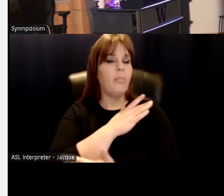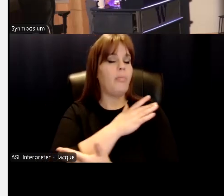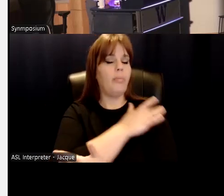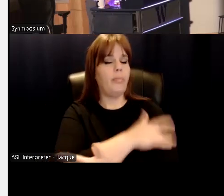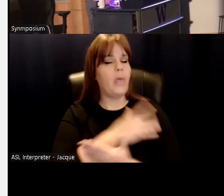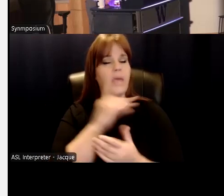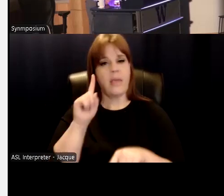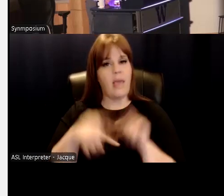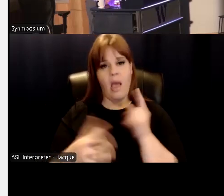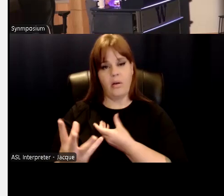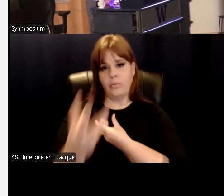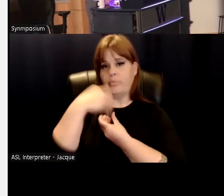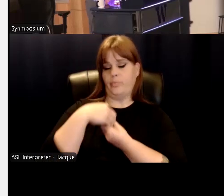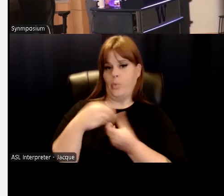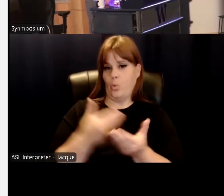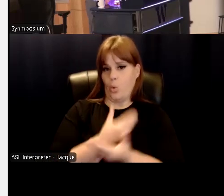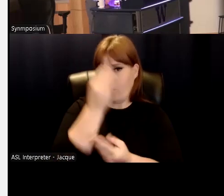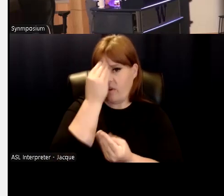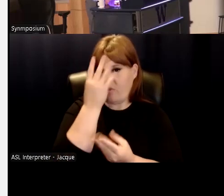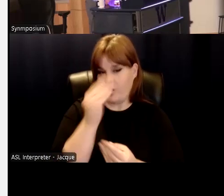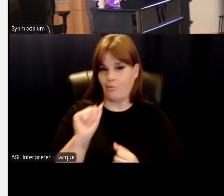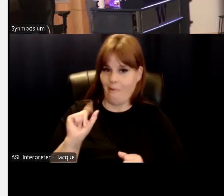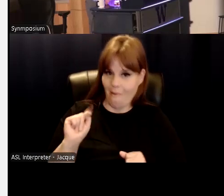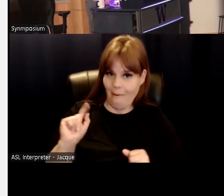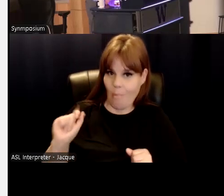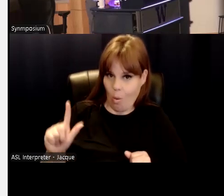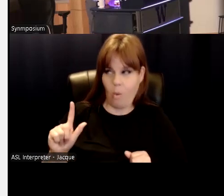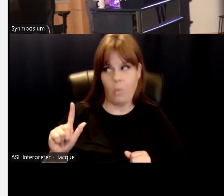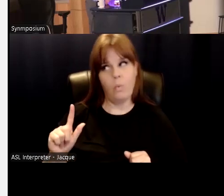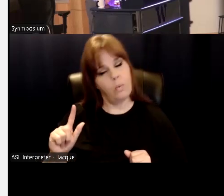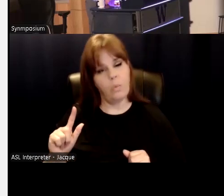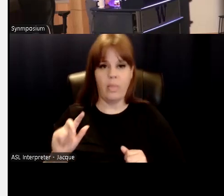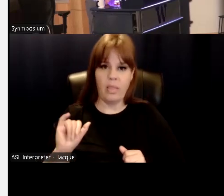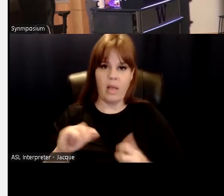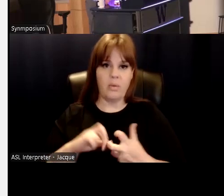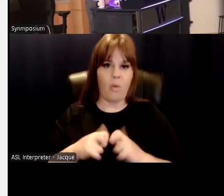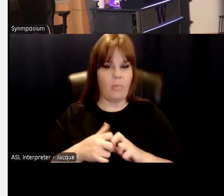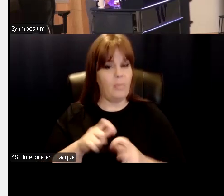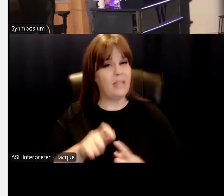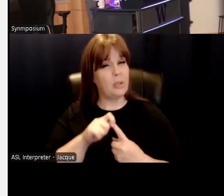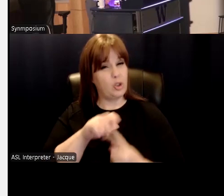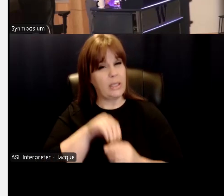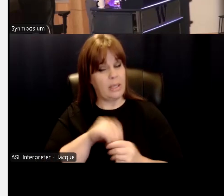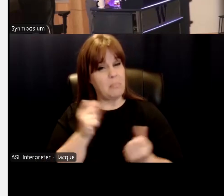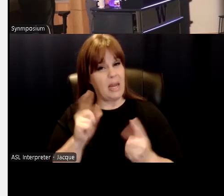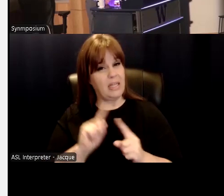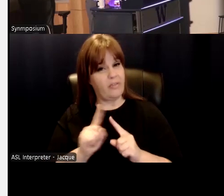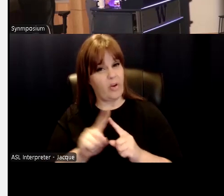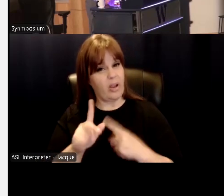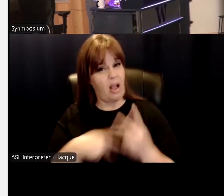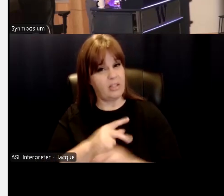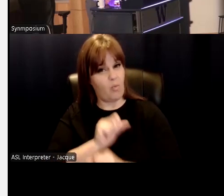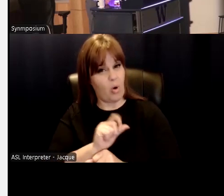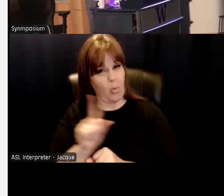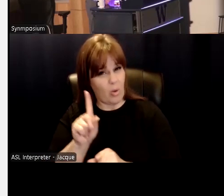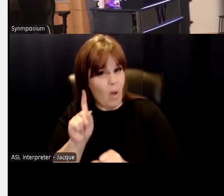at all, which is a really problematic thing, especially in many types of jobs where you have to do that. And